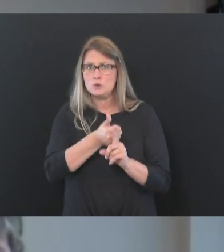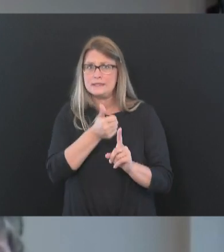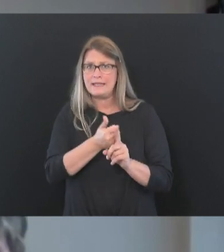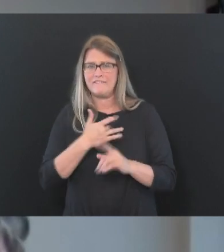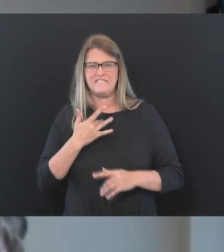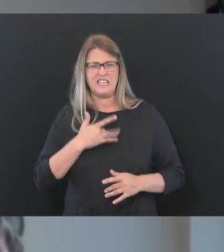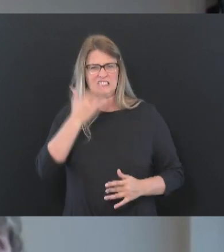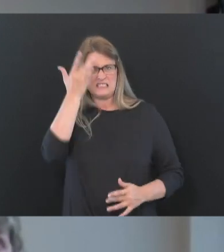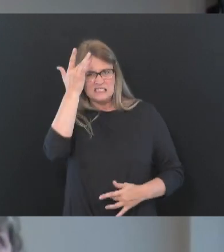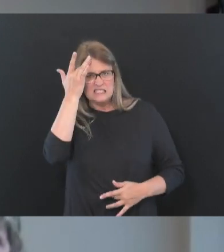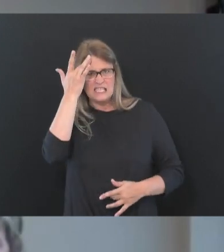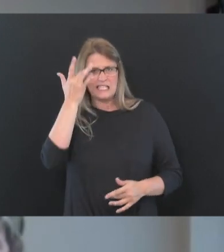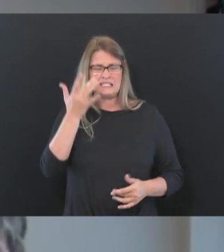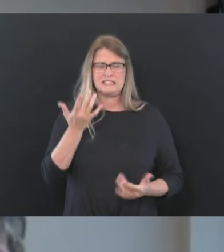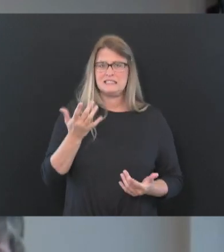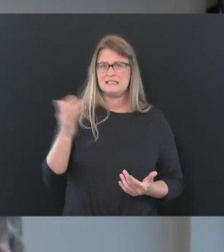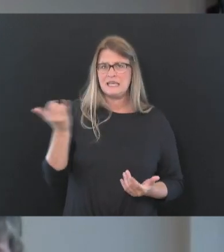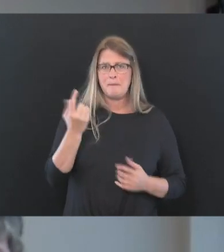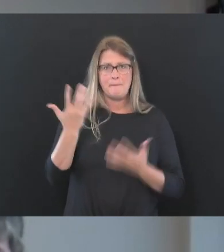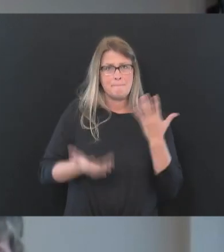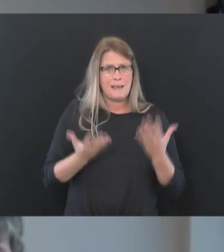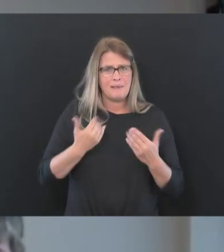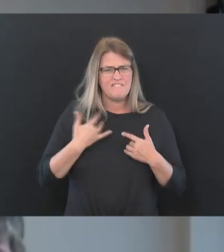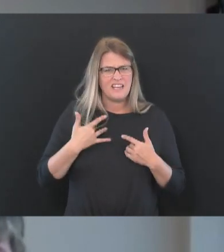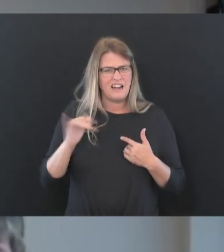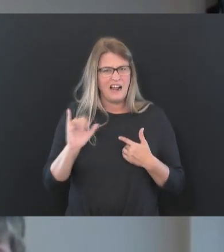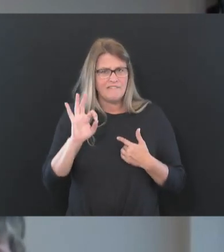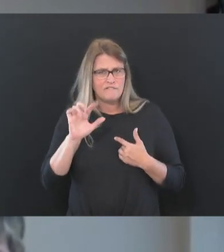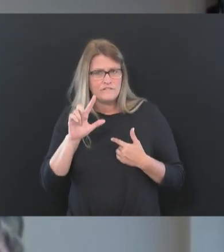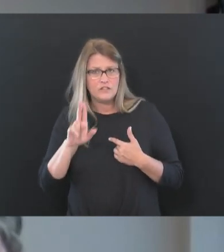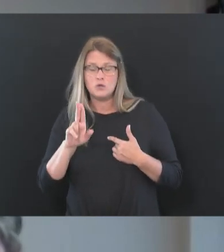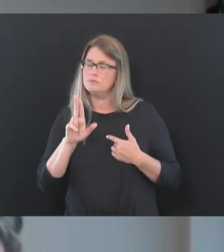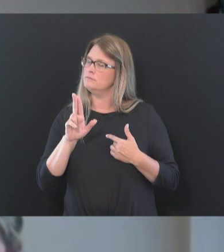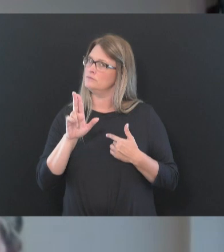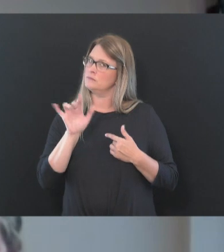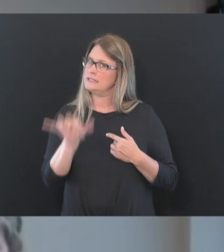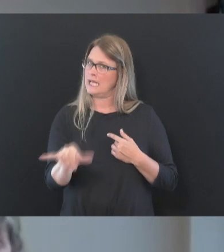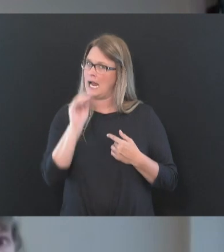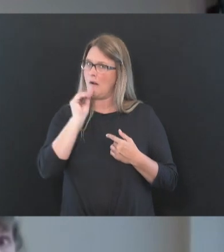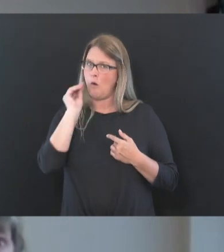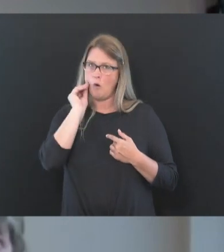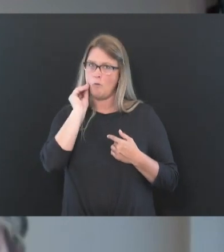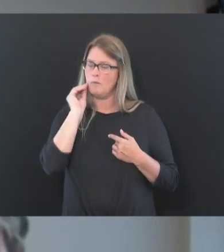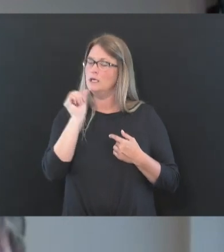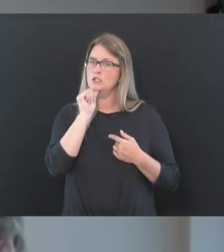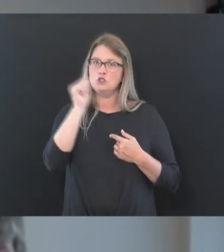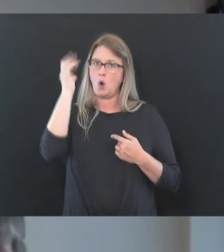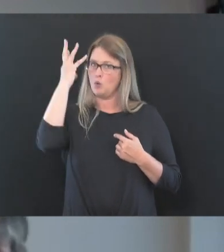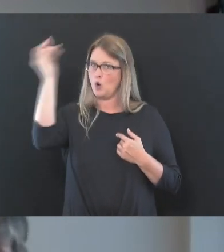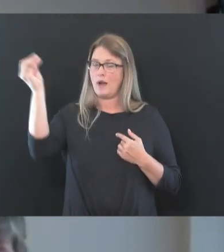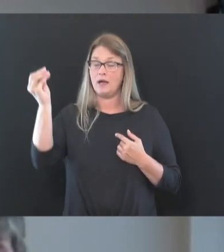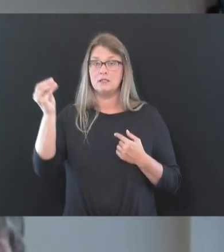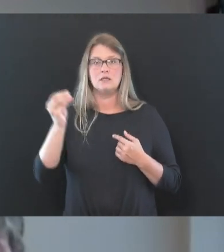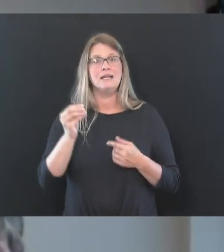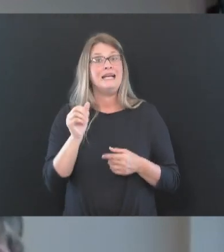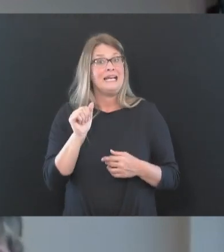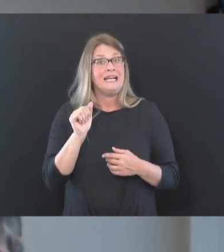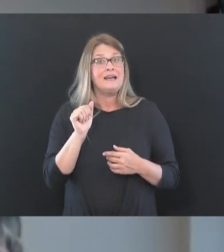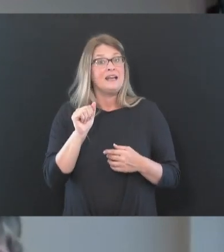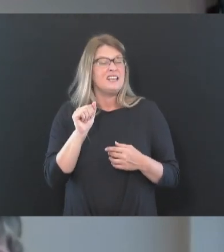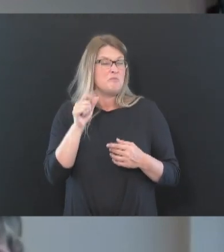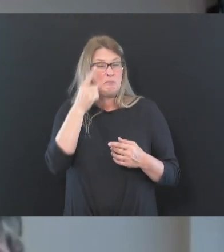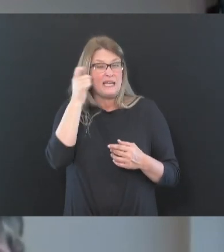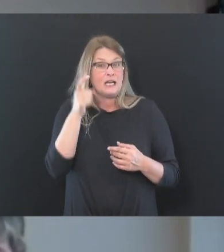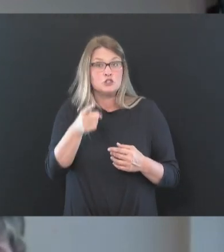illness, please do stay home. Do not go out. People who have symptoms do not always need to be tested, but you